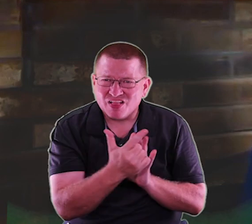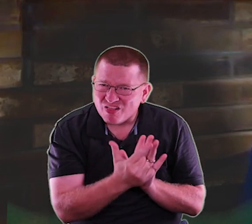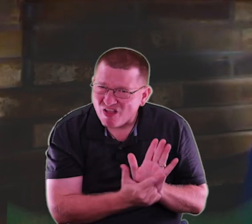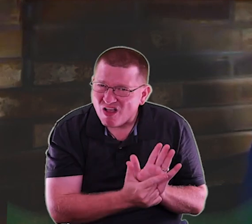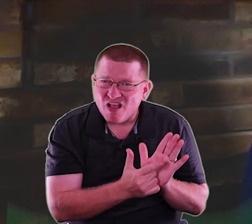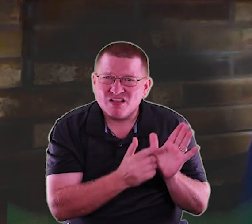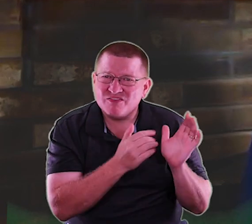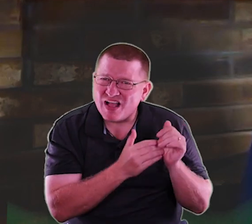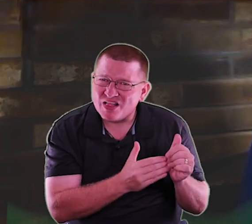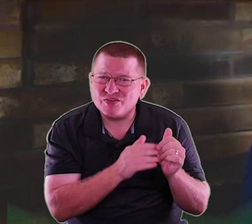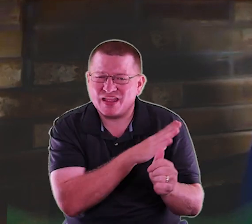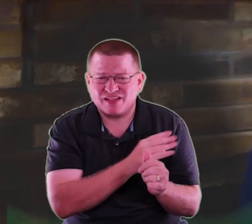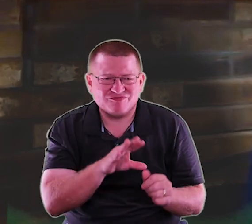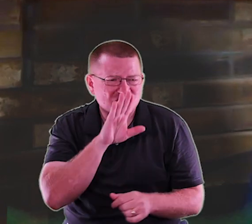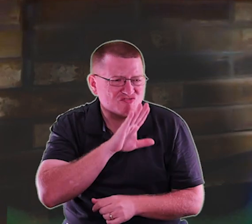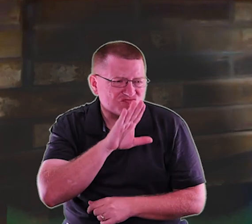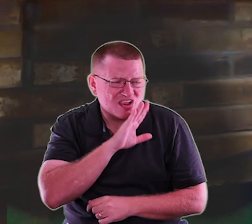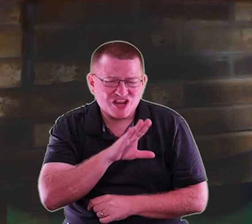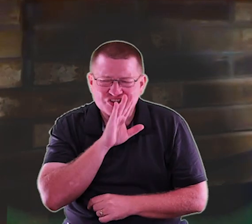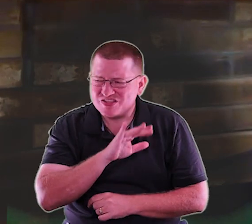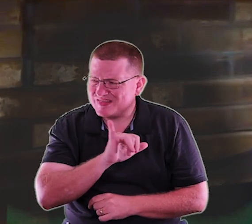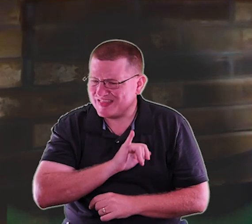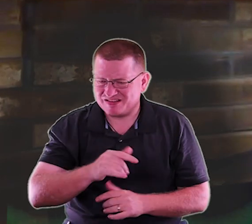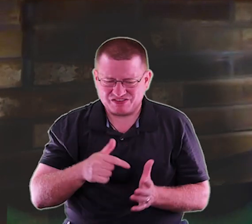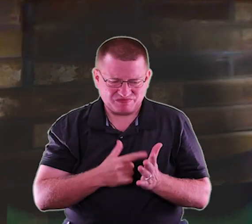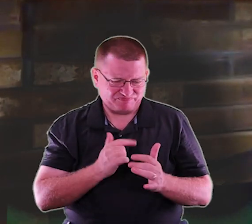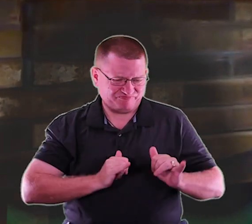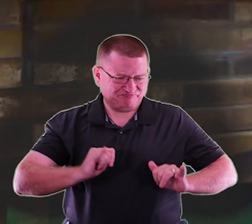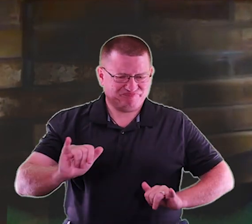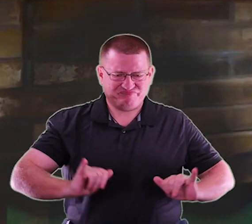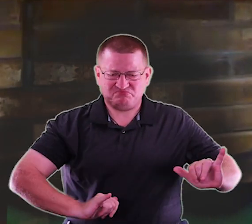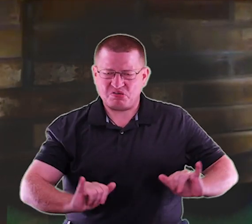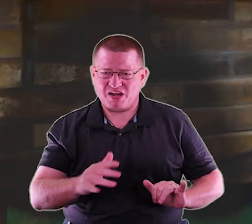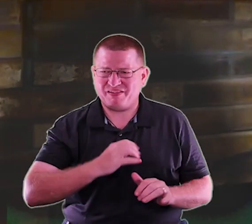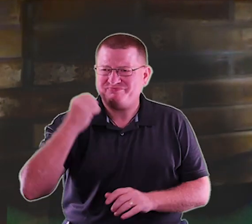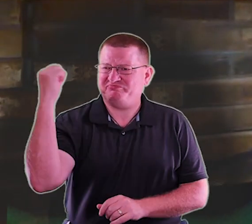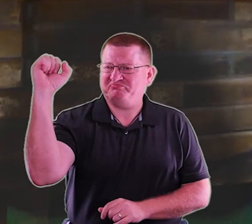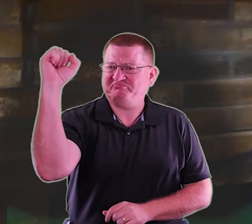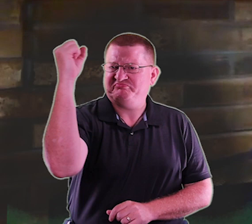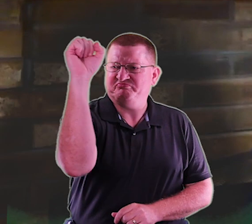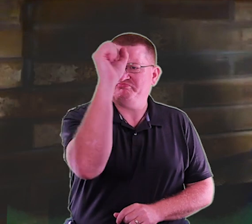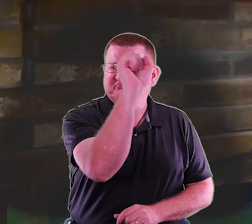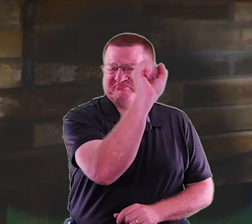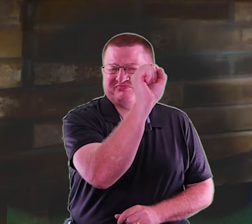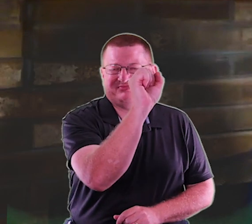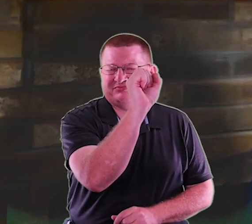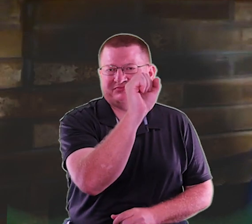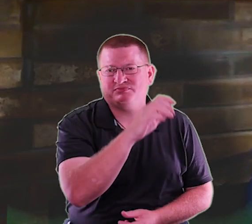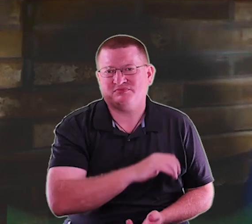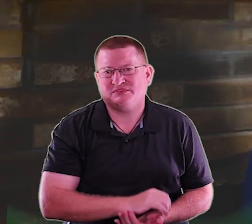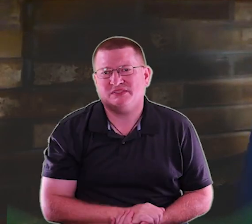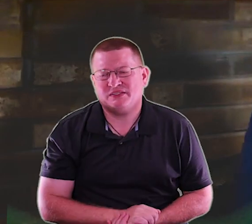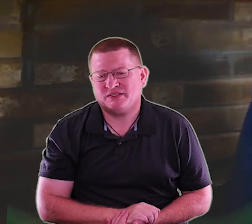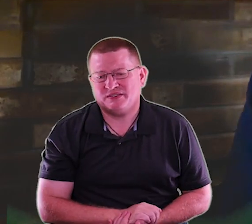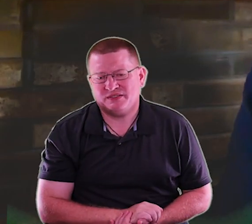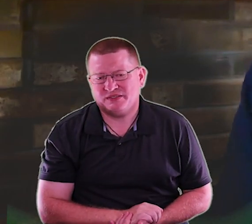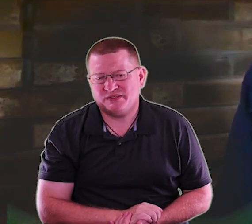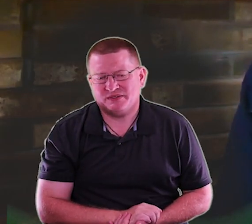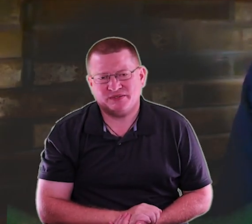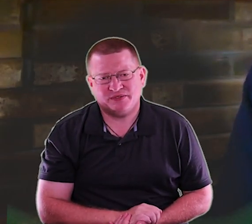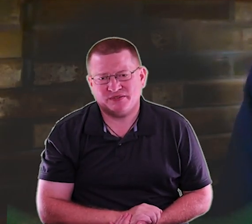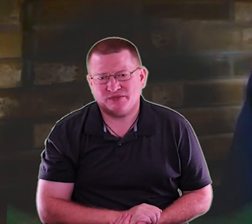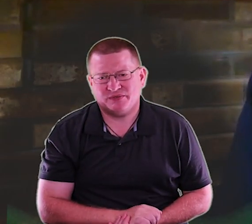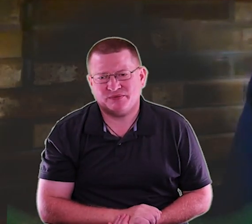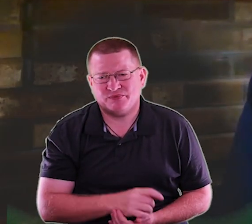frustration, masquerading in some cases as protest. In the fierce love of the